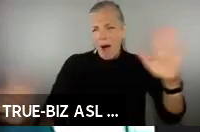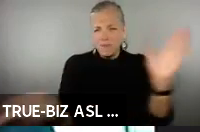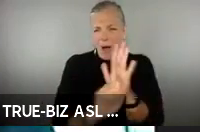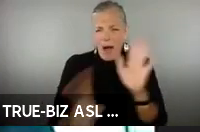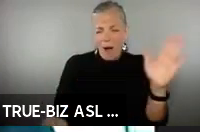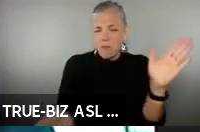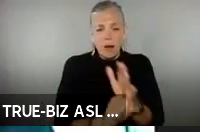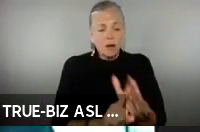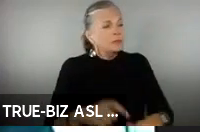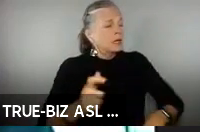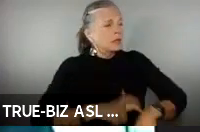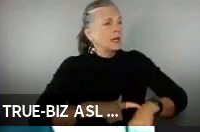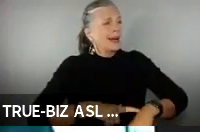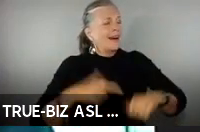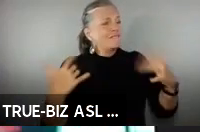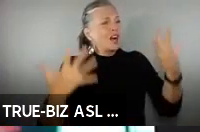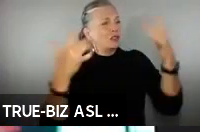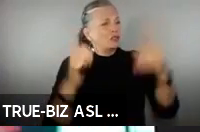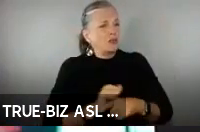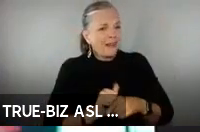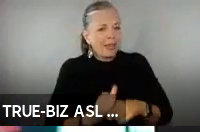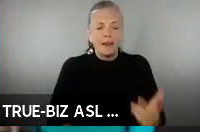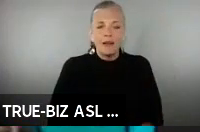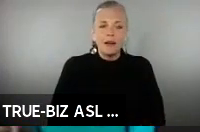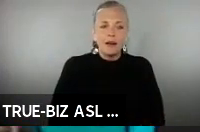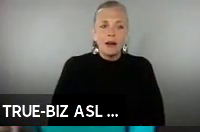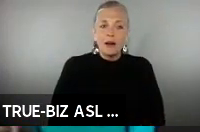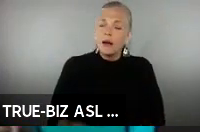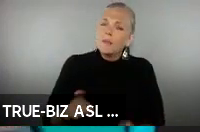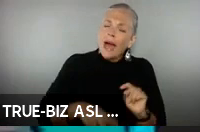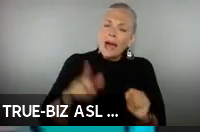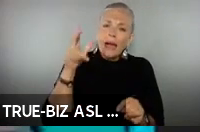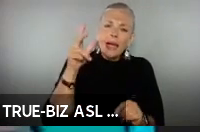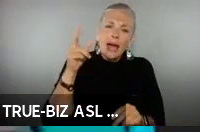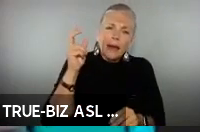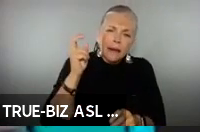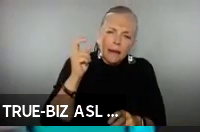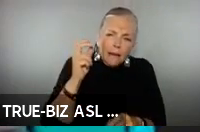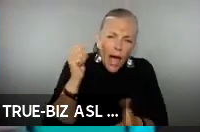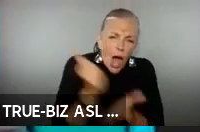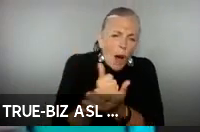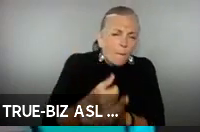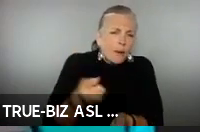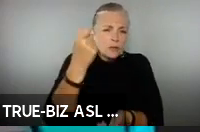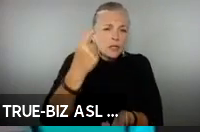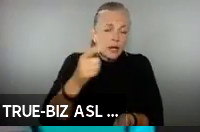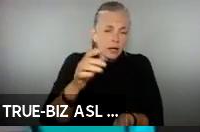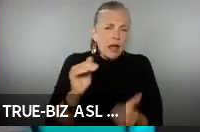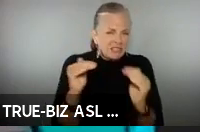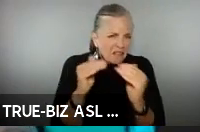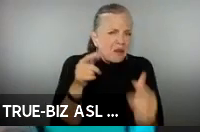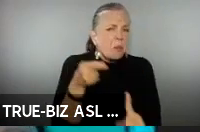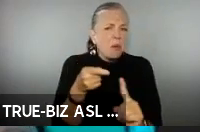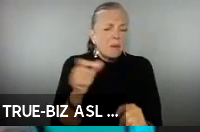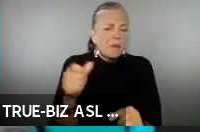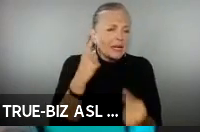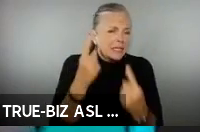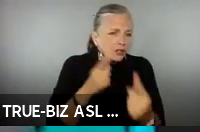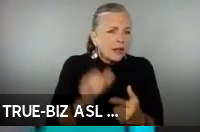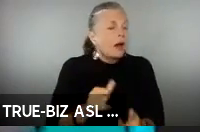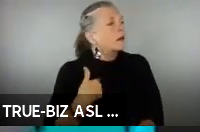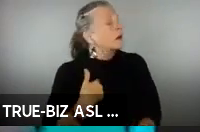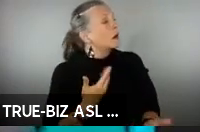A hound roll. I couldn't help but overhearing. Fair point, but consider this. Perhaps some